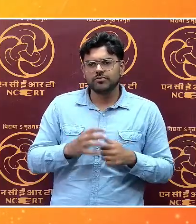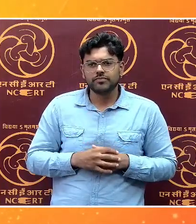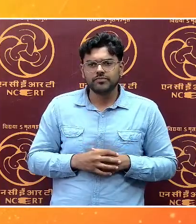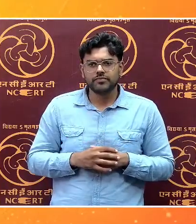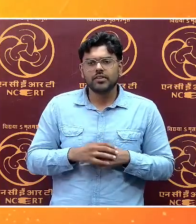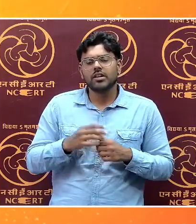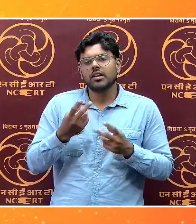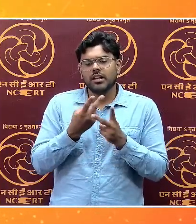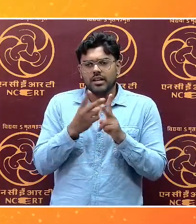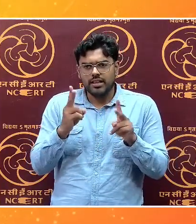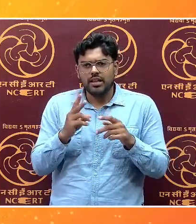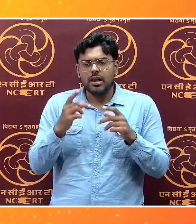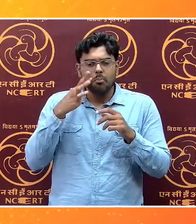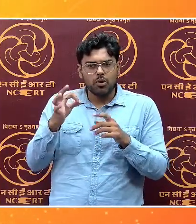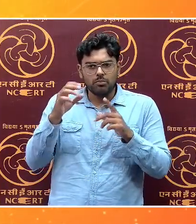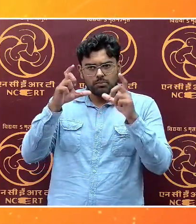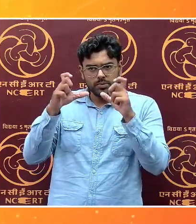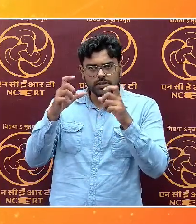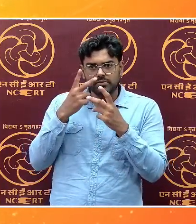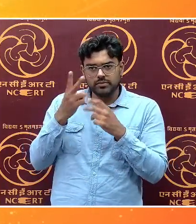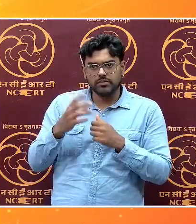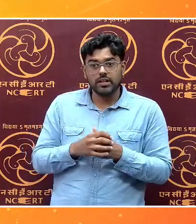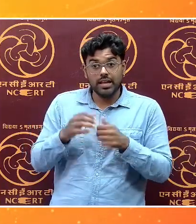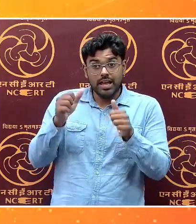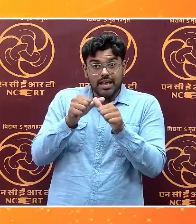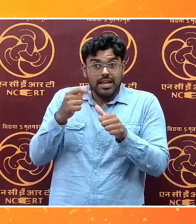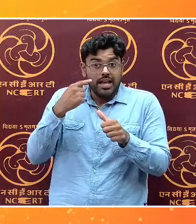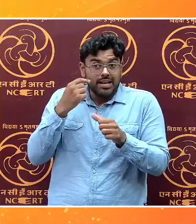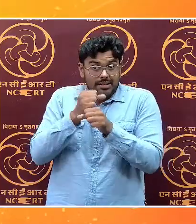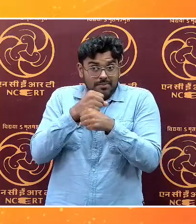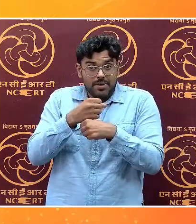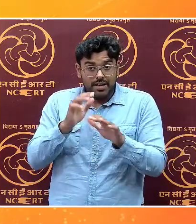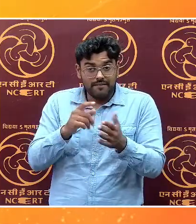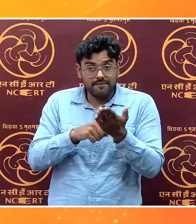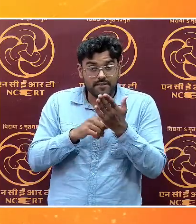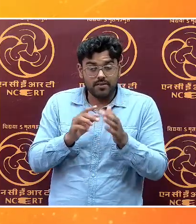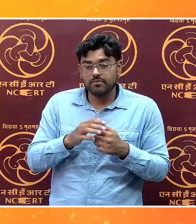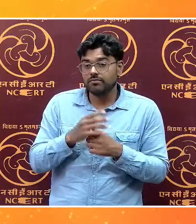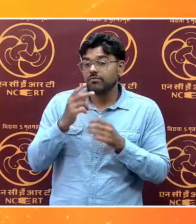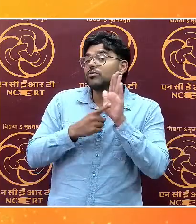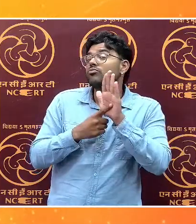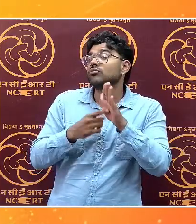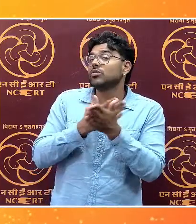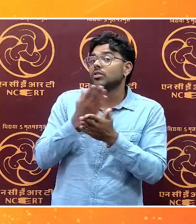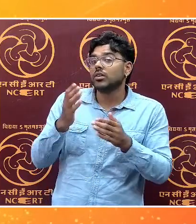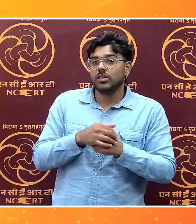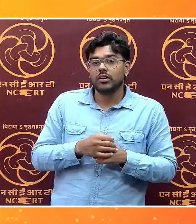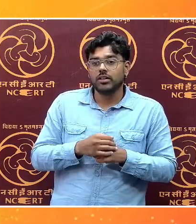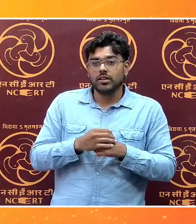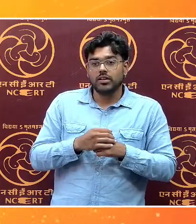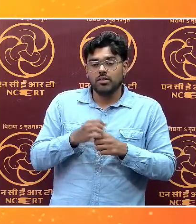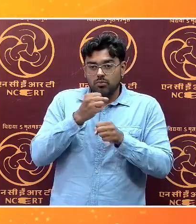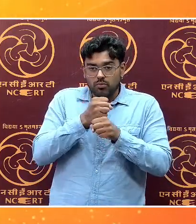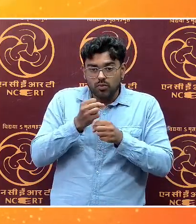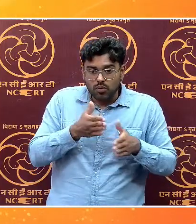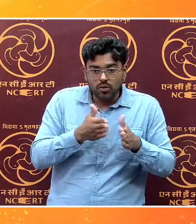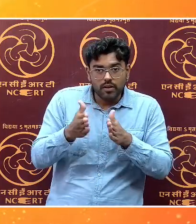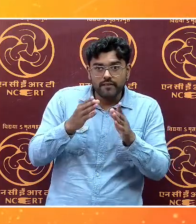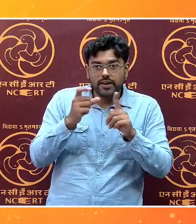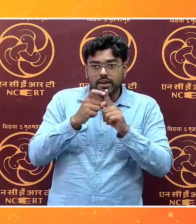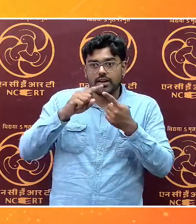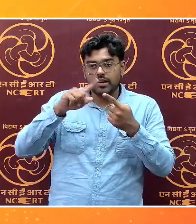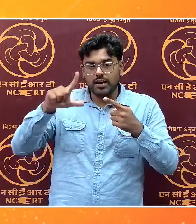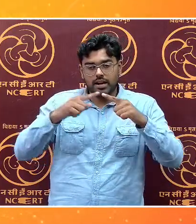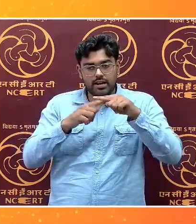you another important picture, that is AI generated picture that shows the Godavari Delta. Look how beautiful